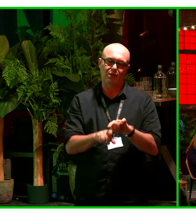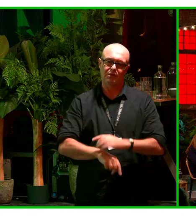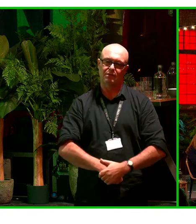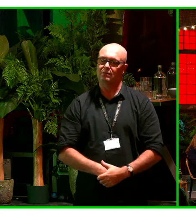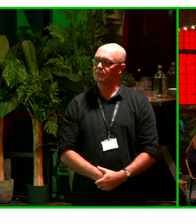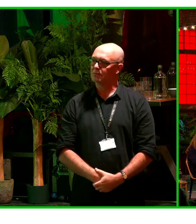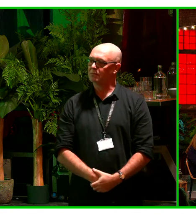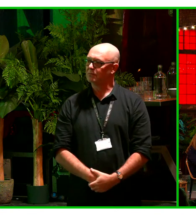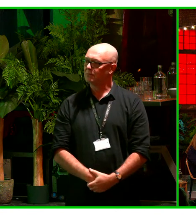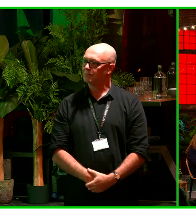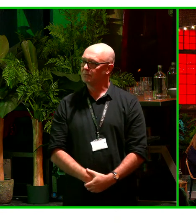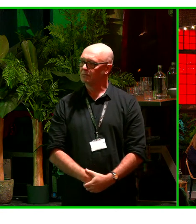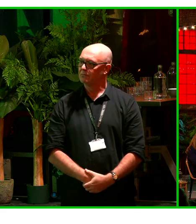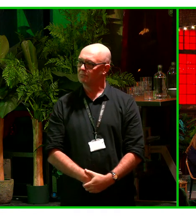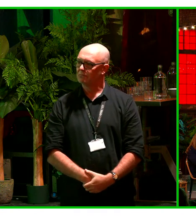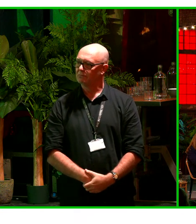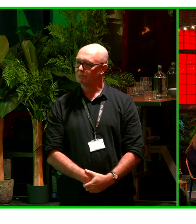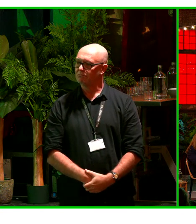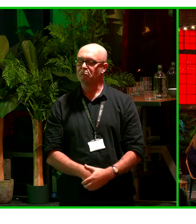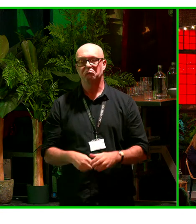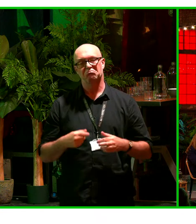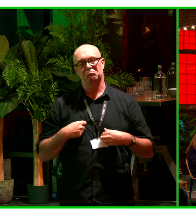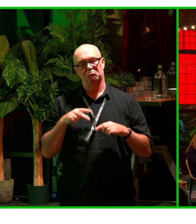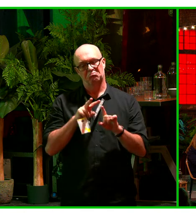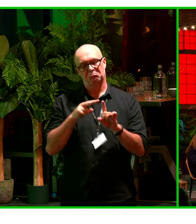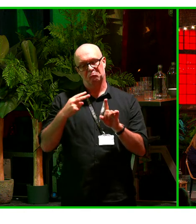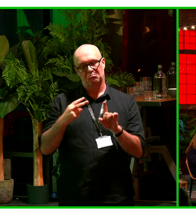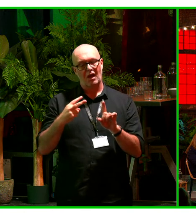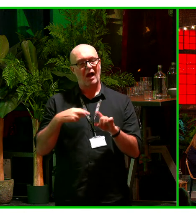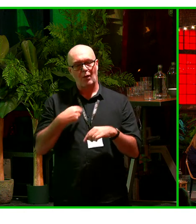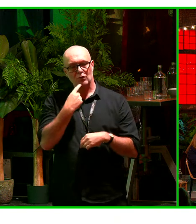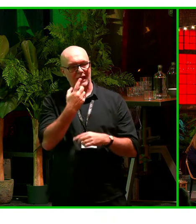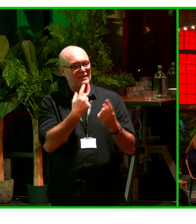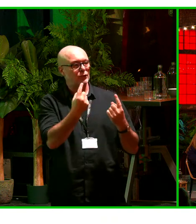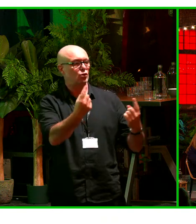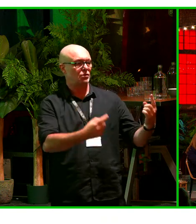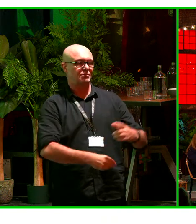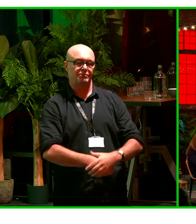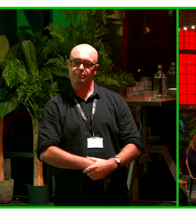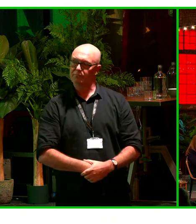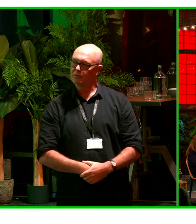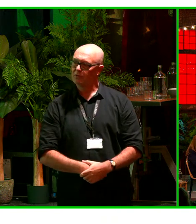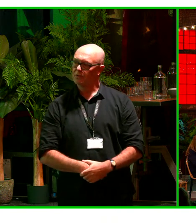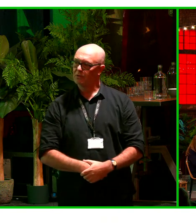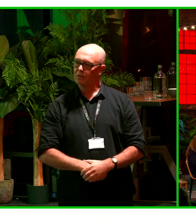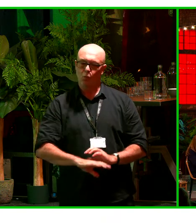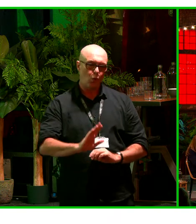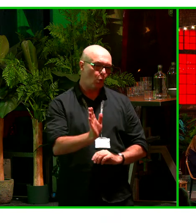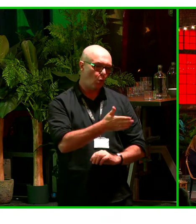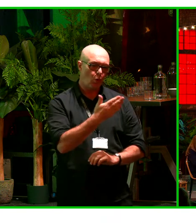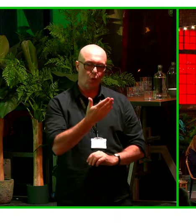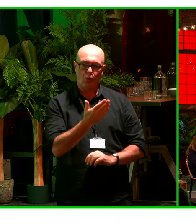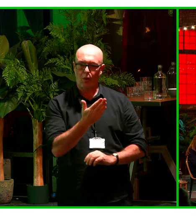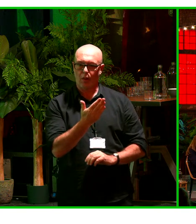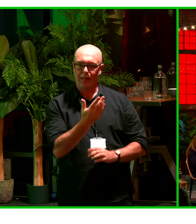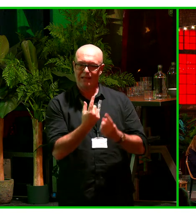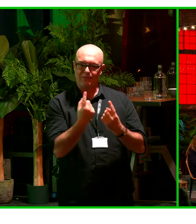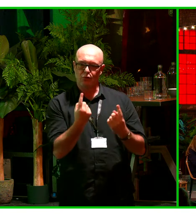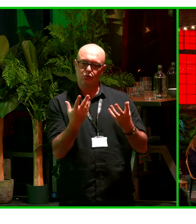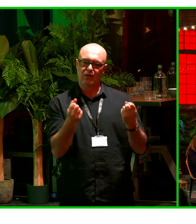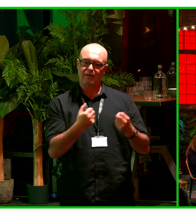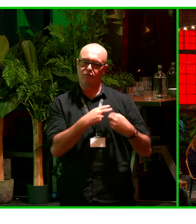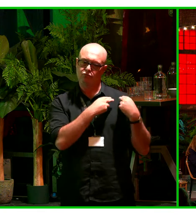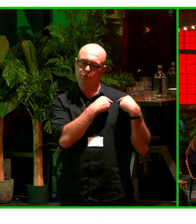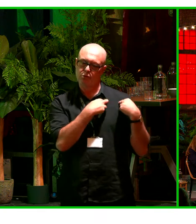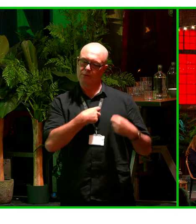I'll take a slightly different tack. I'll say it's individuals. Everyone as an individual has a role to play